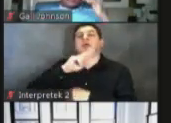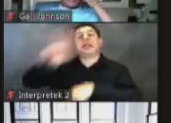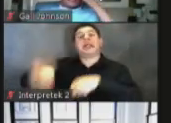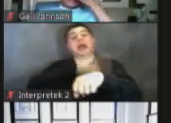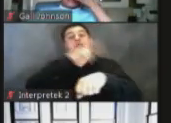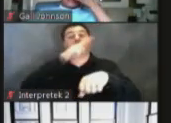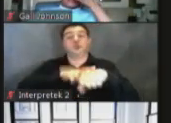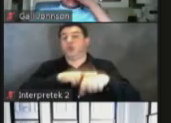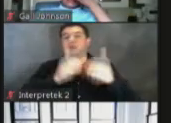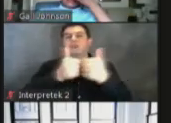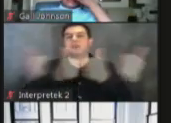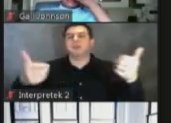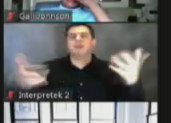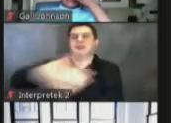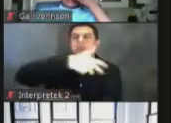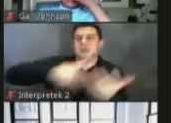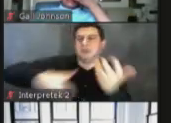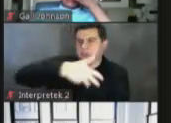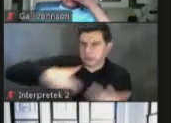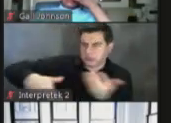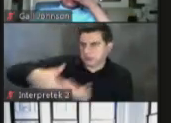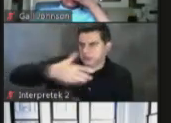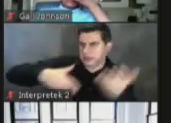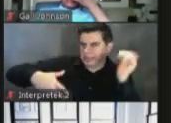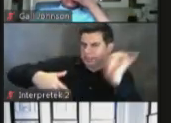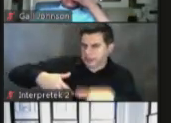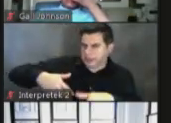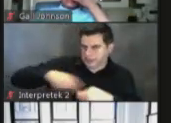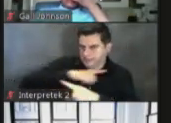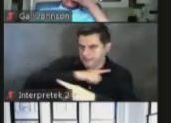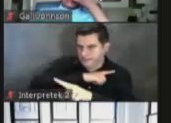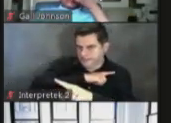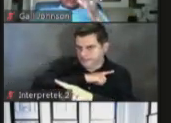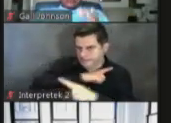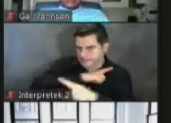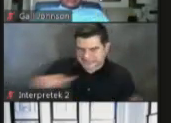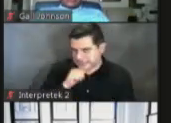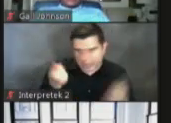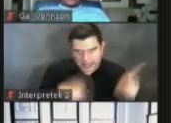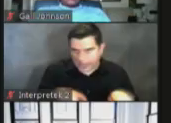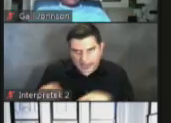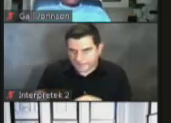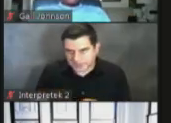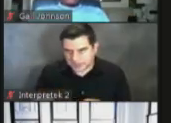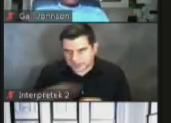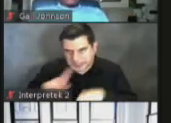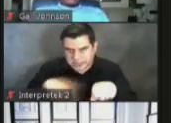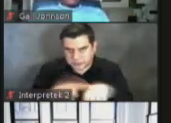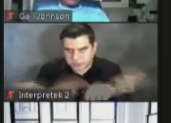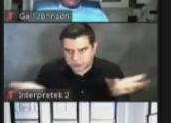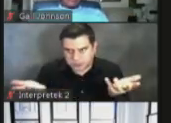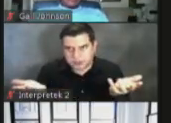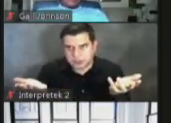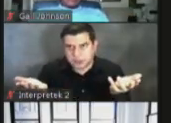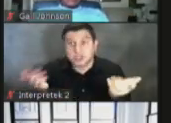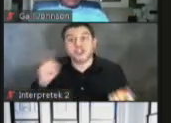presentation showed, that's not happening. We also need to realize that changes we make won't immediately change a city,